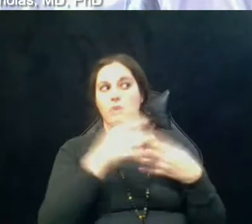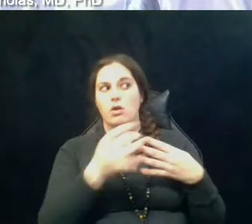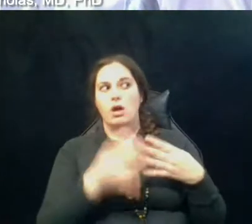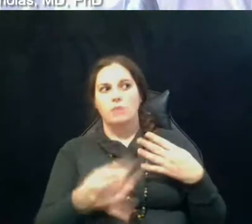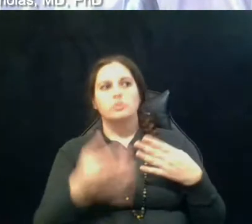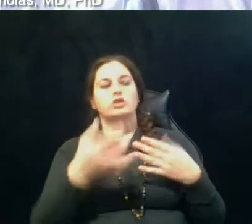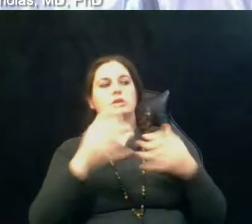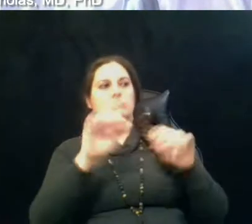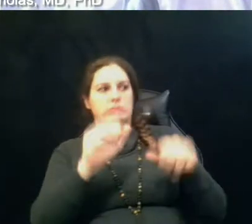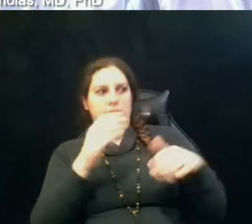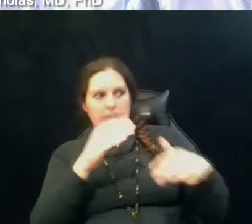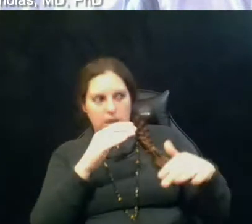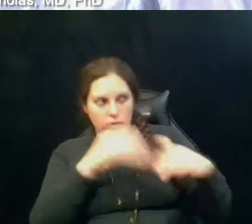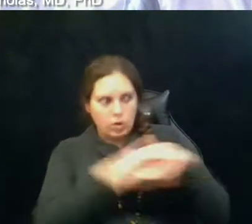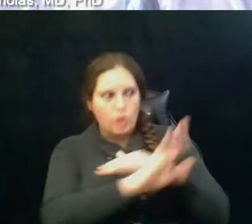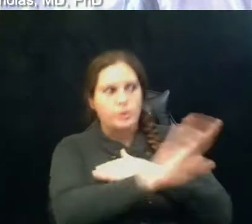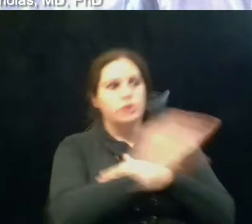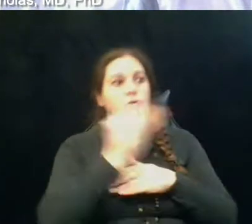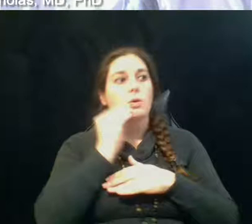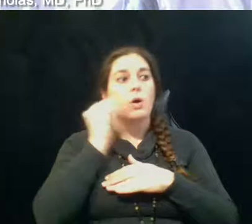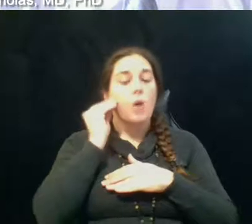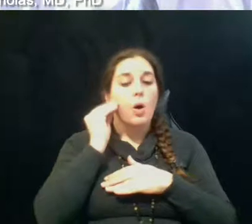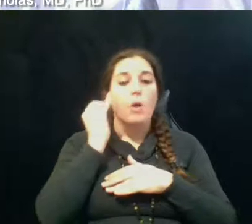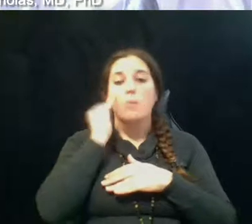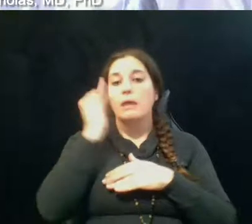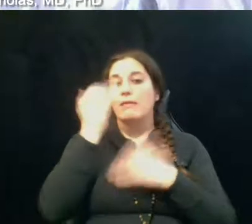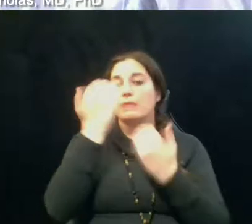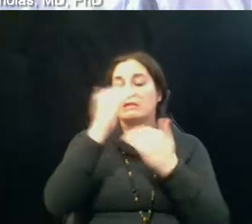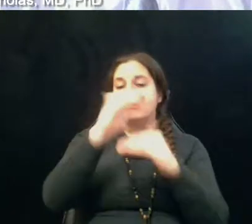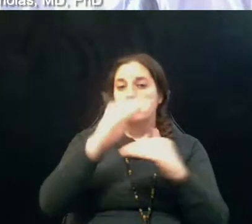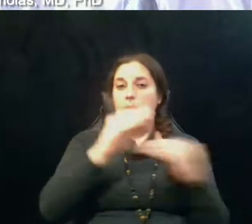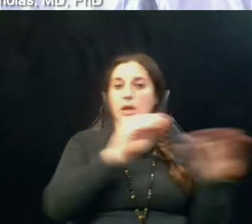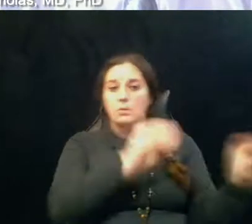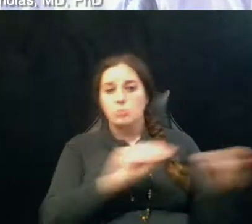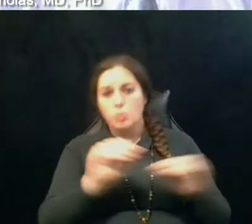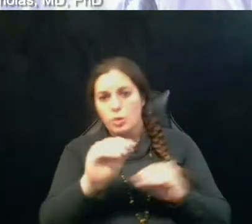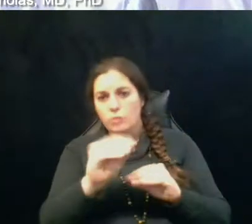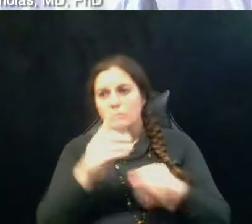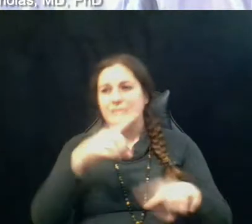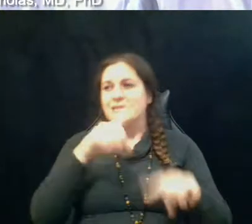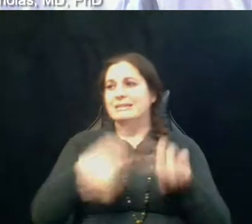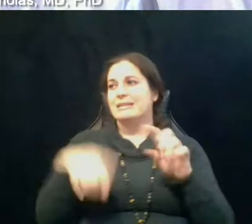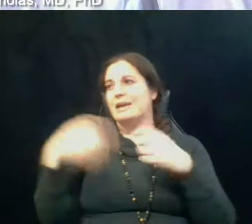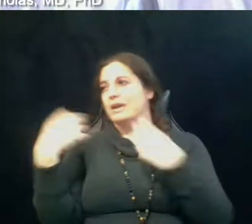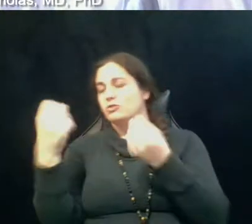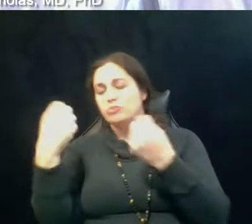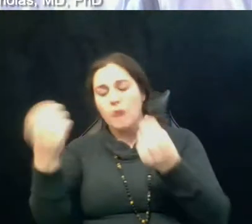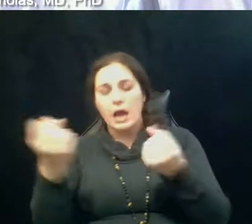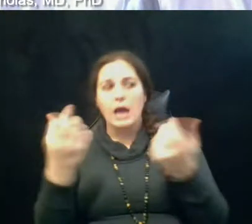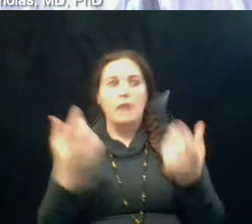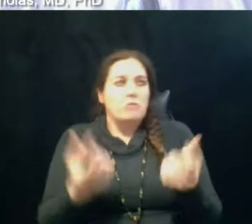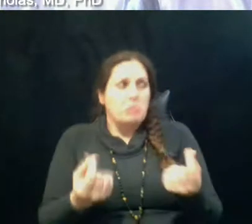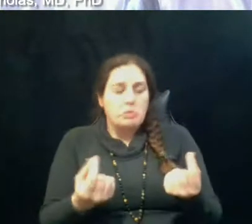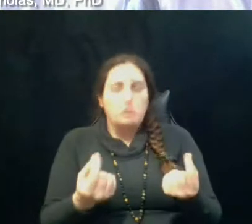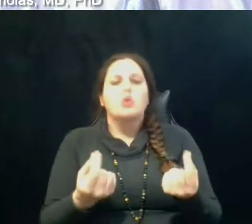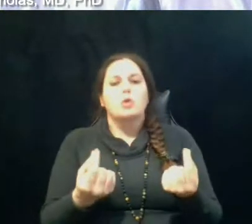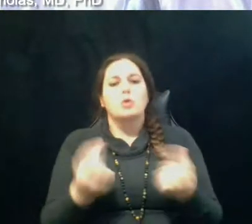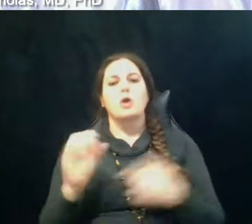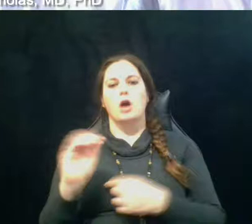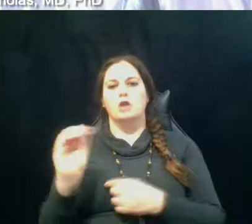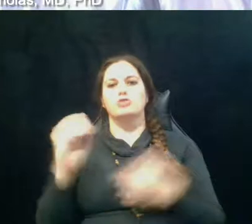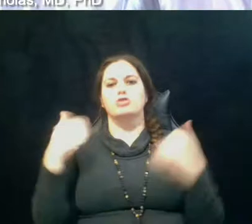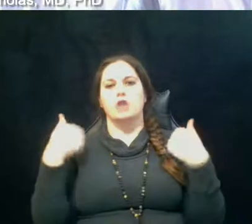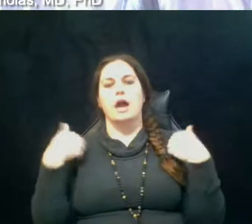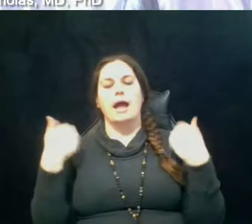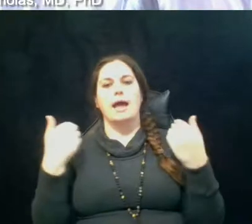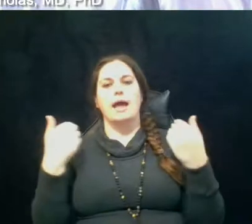mobility limited or have trouble getting from point A to point B, Ochsner has a plan for you, and I love that. If you require an environment that's not the